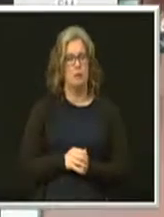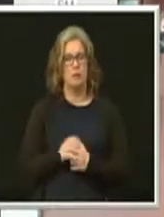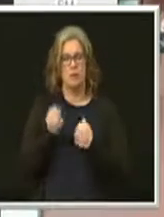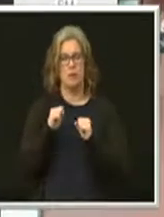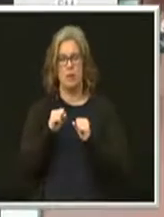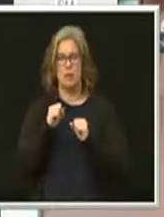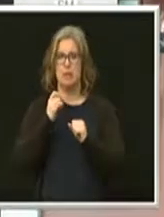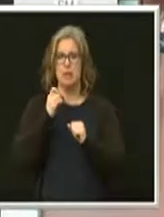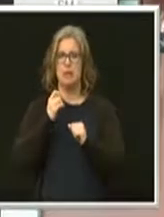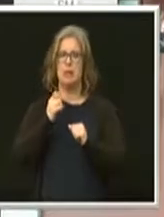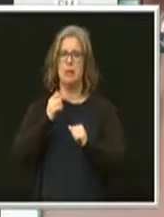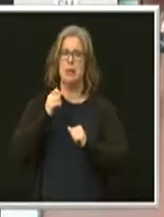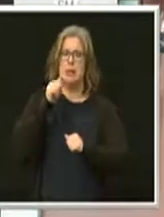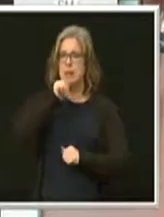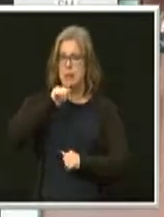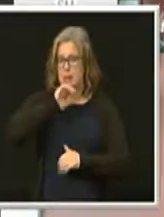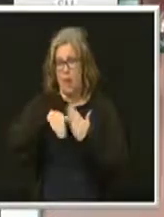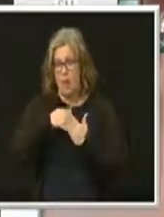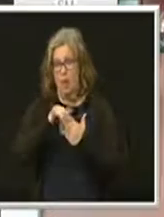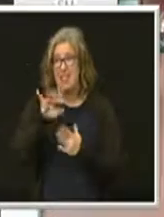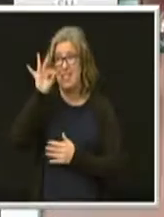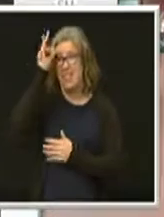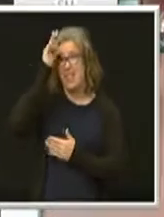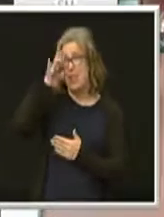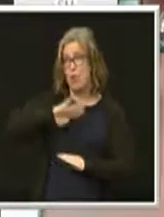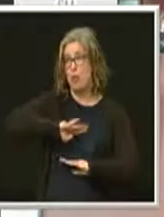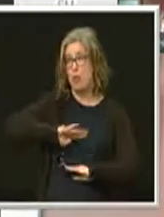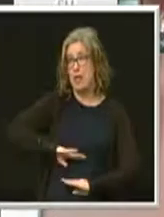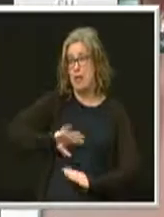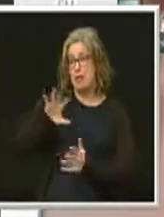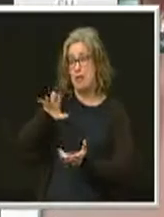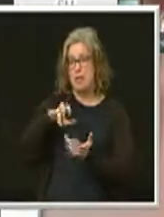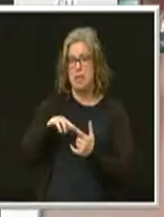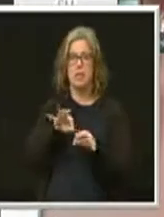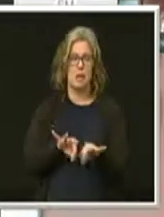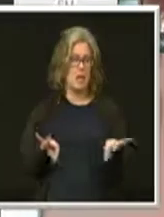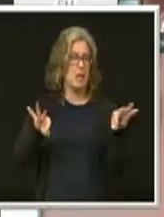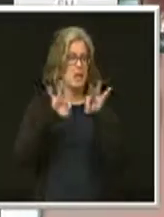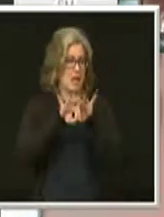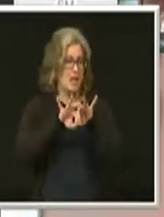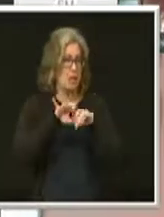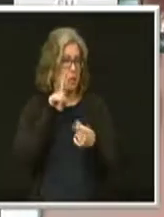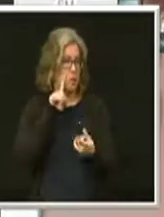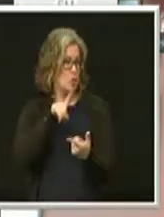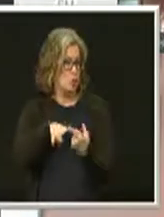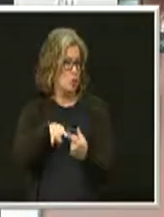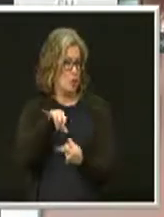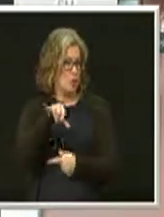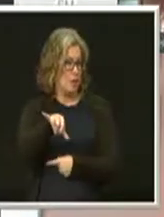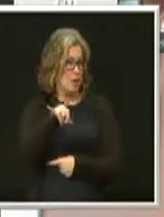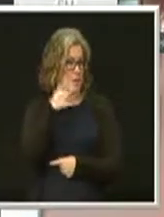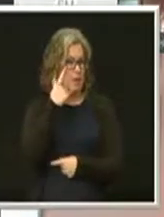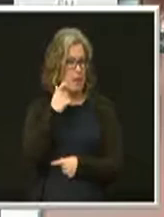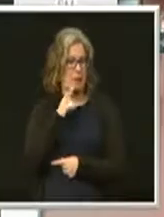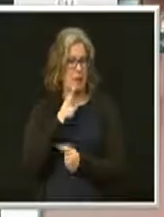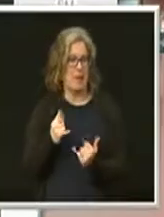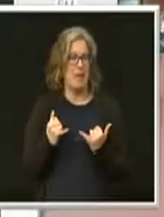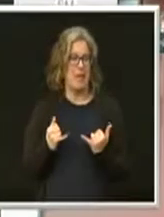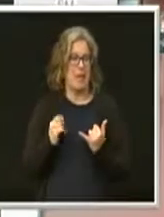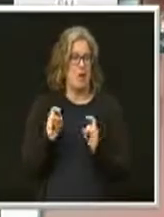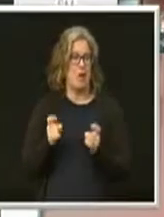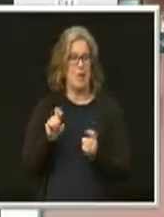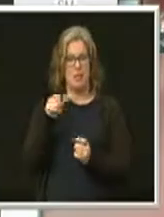get through all of this. The federal relief packages are very significant to this. because there's some immediate grants